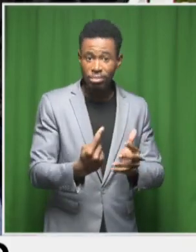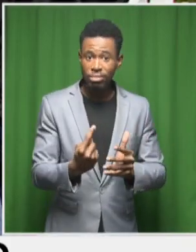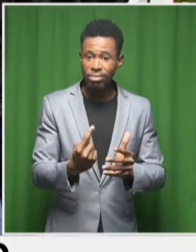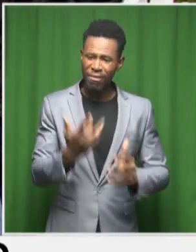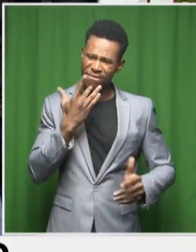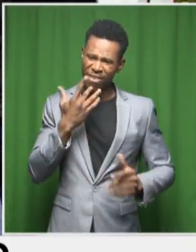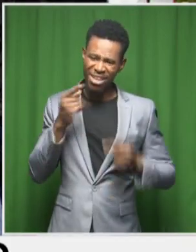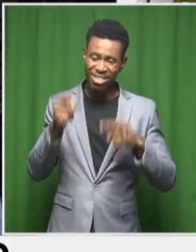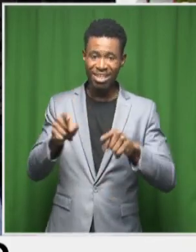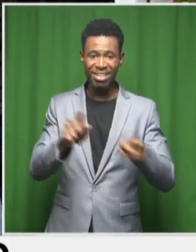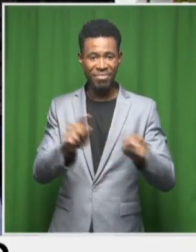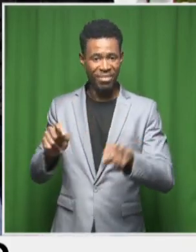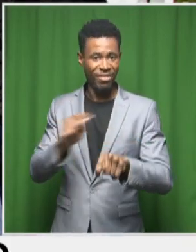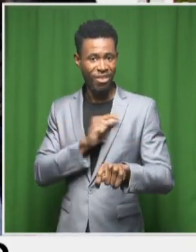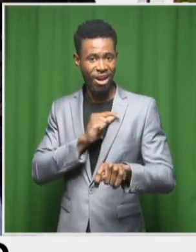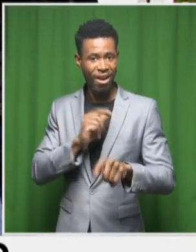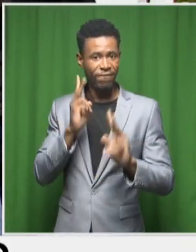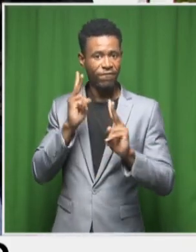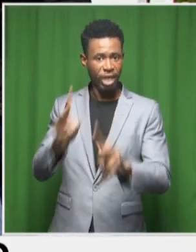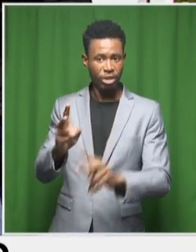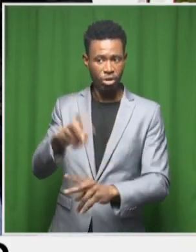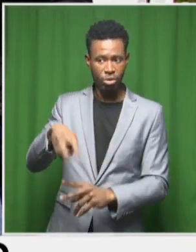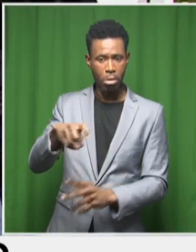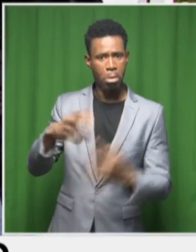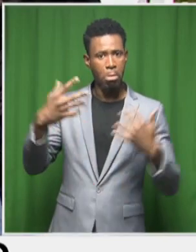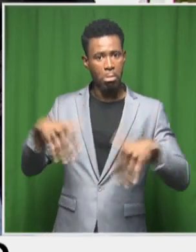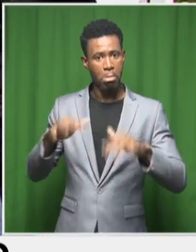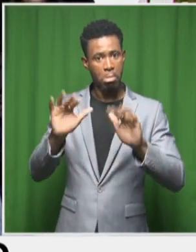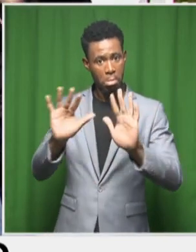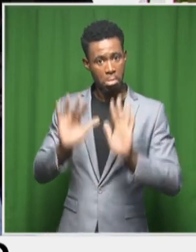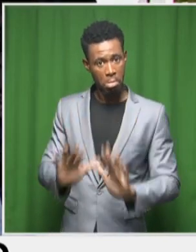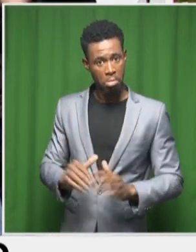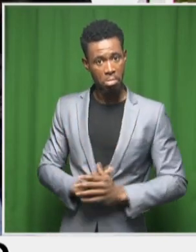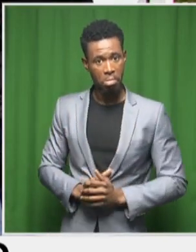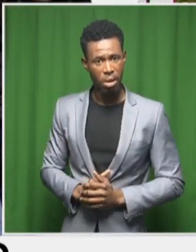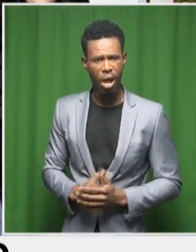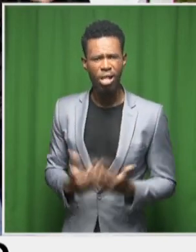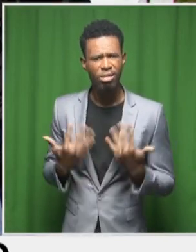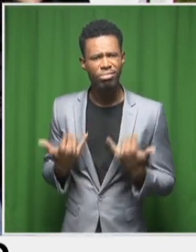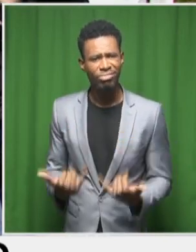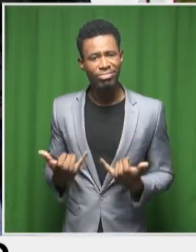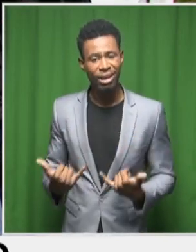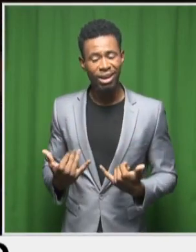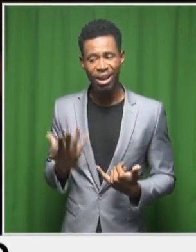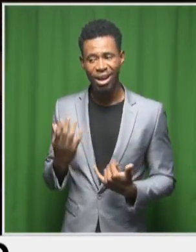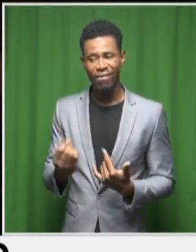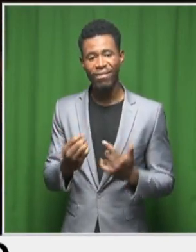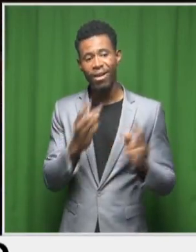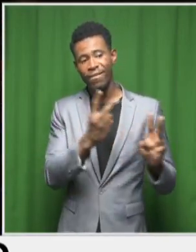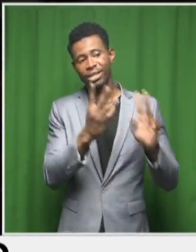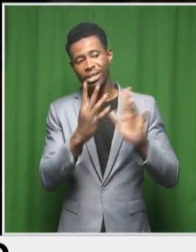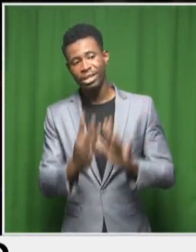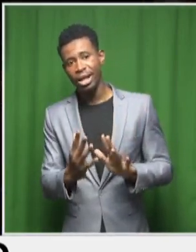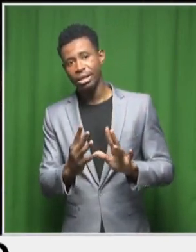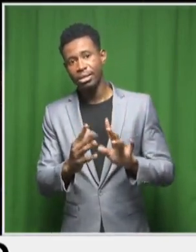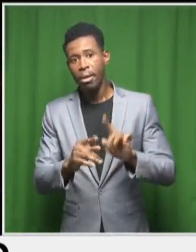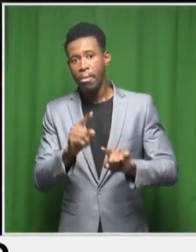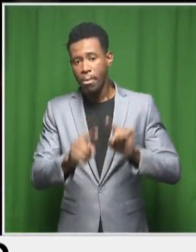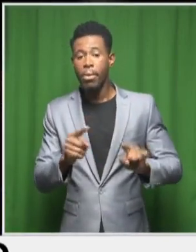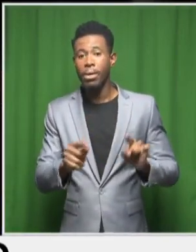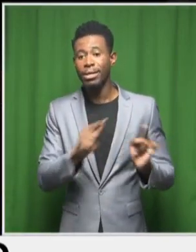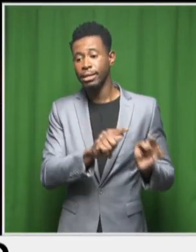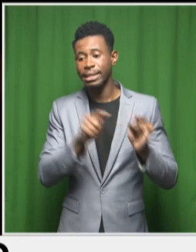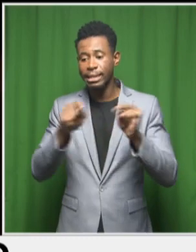right. That's amazing. But now, of course, you've got different kind of visitors coming in, and this is for particularly